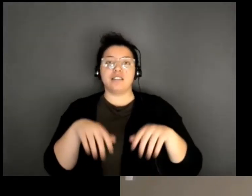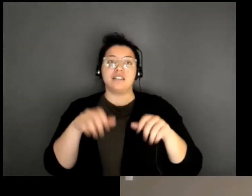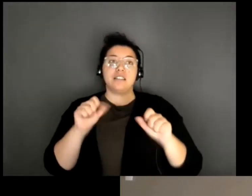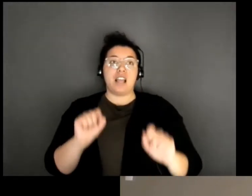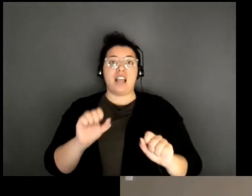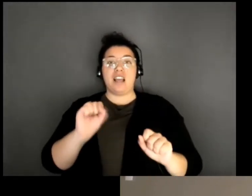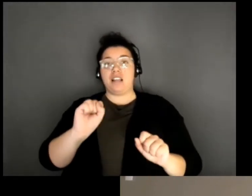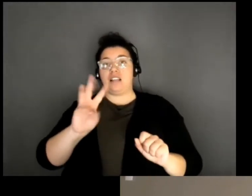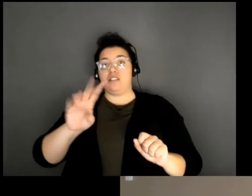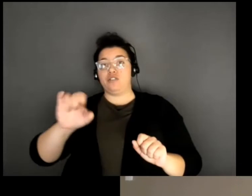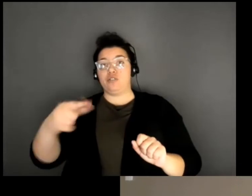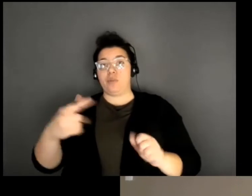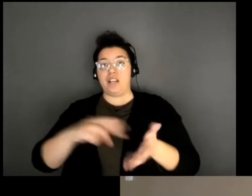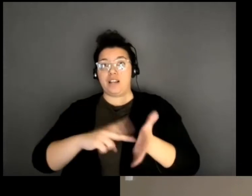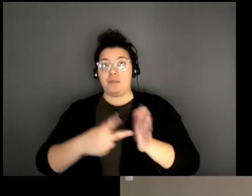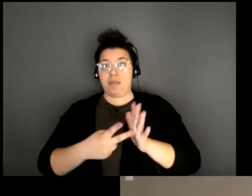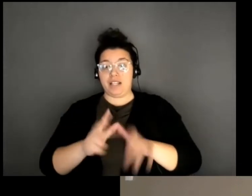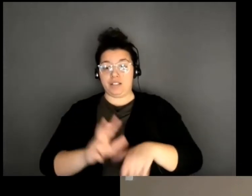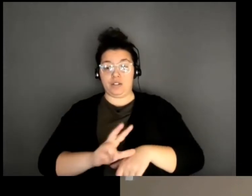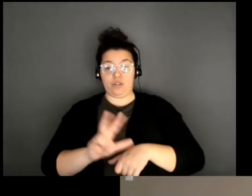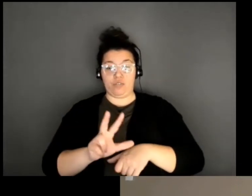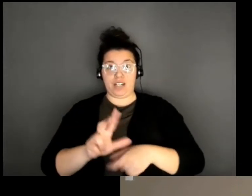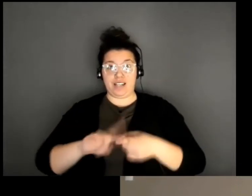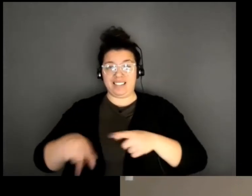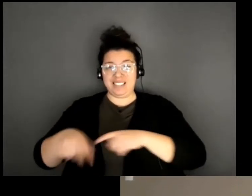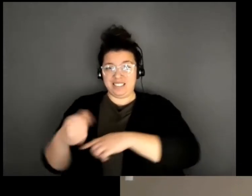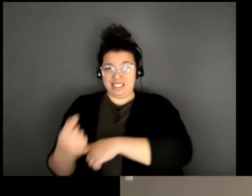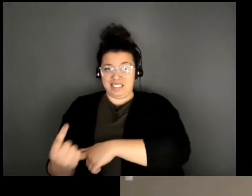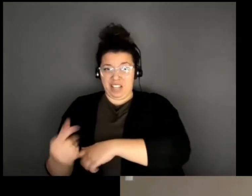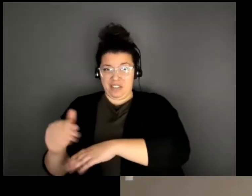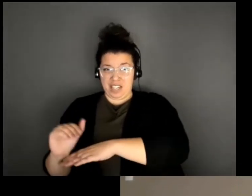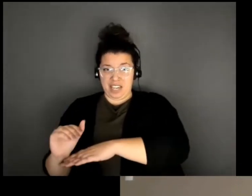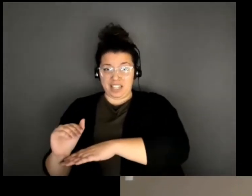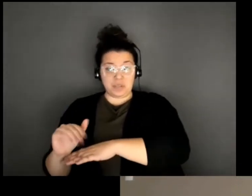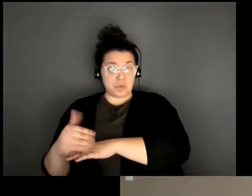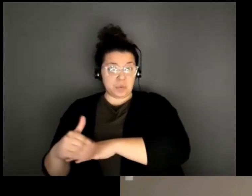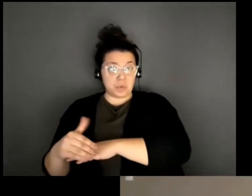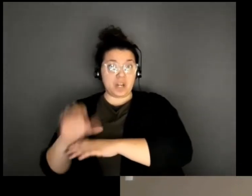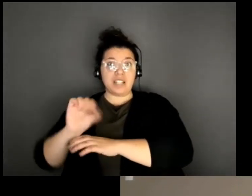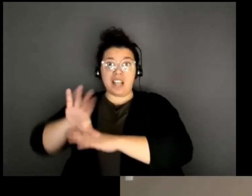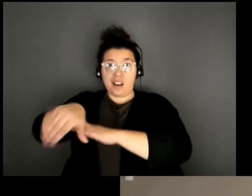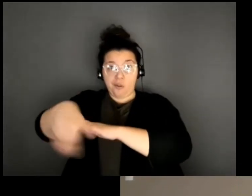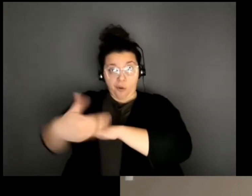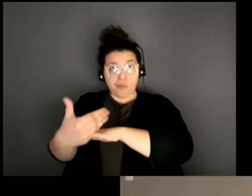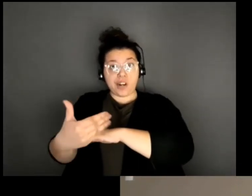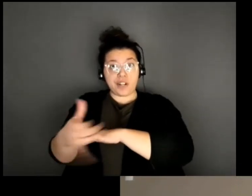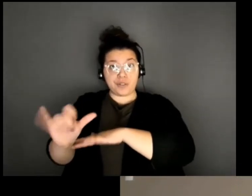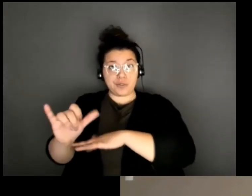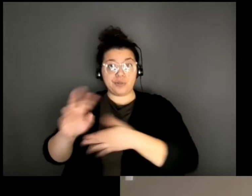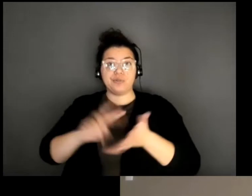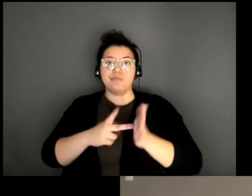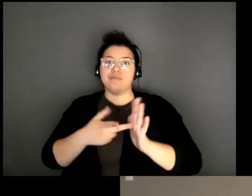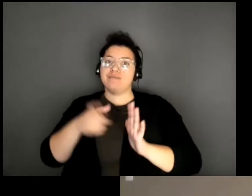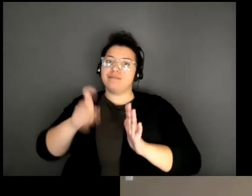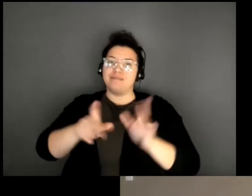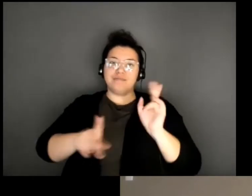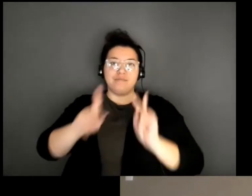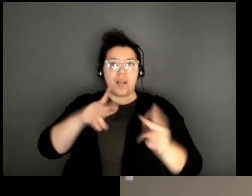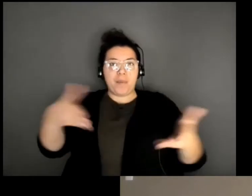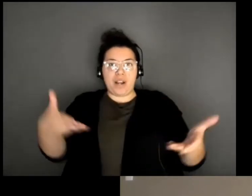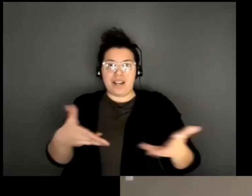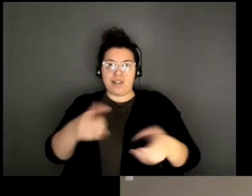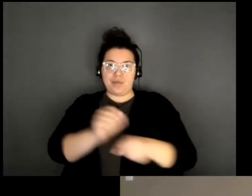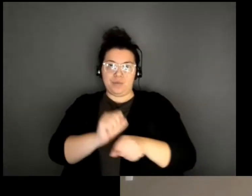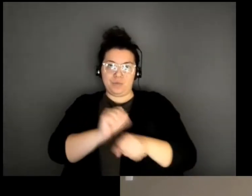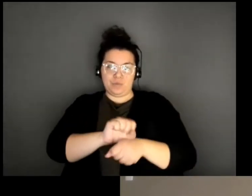shift, working from 3 in the afternoon until 11 at night. It could be an overnight shift as well. We need to have people at the hotels on